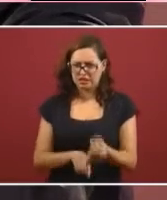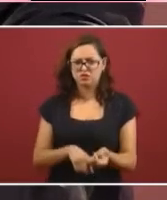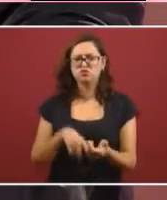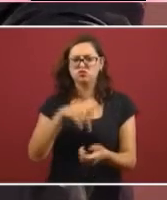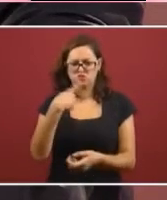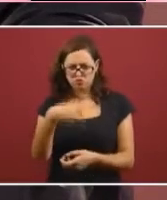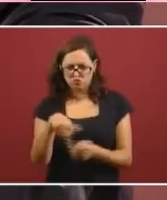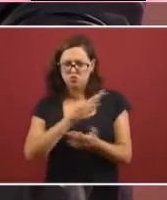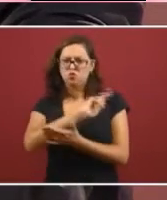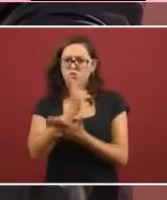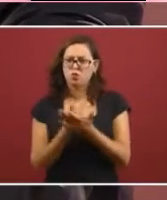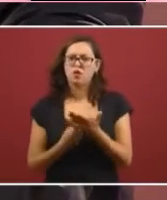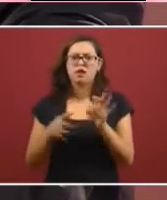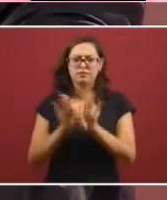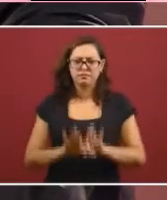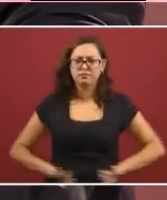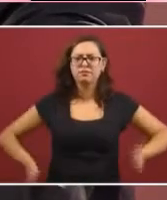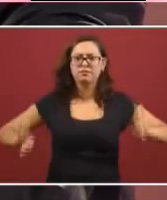very important.